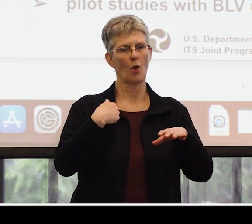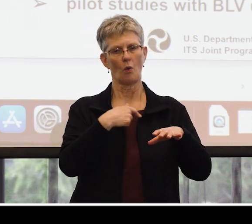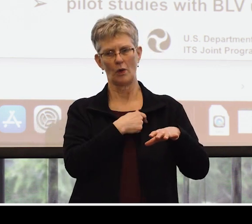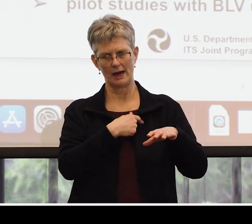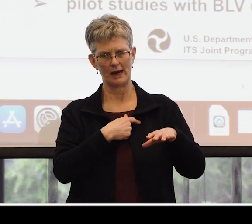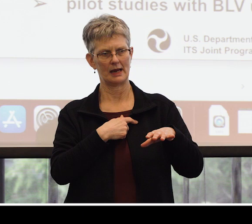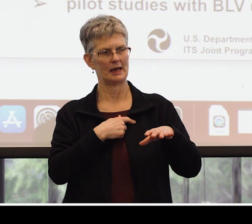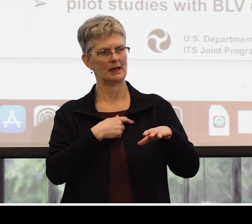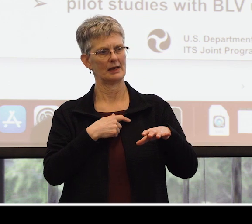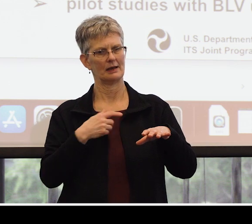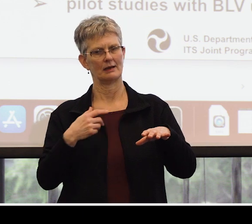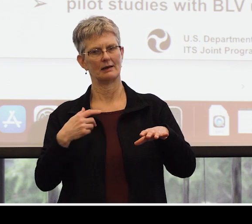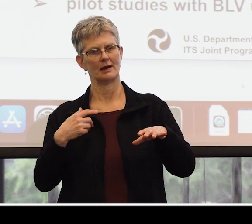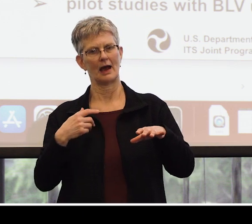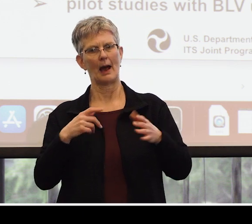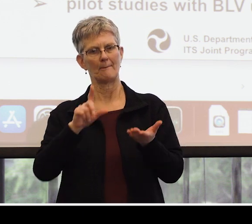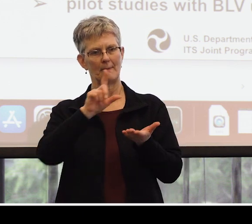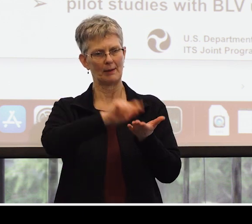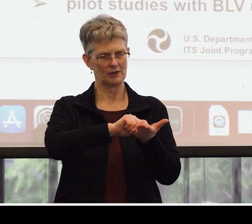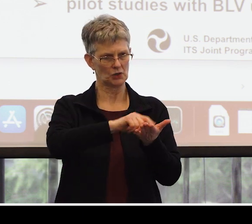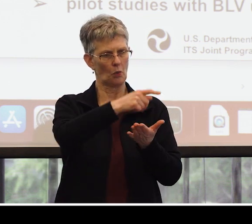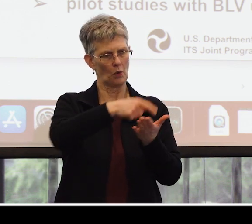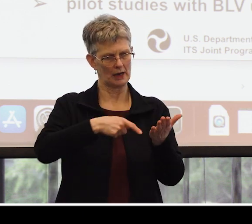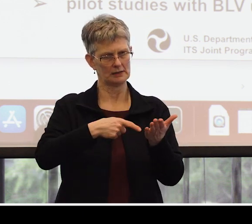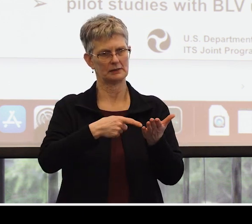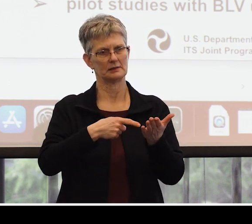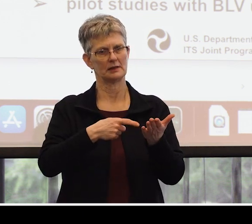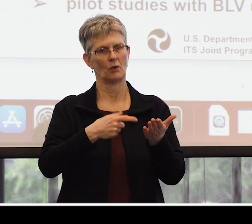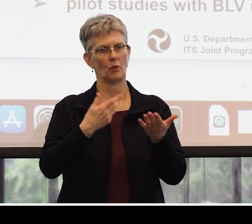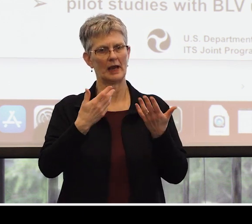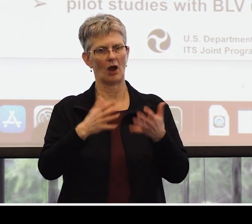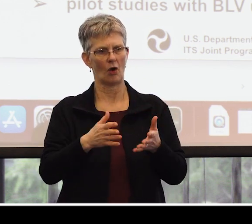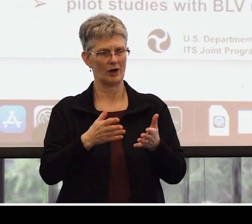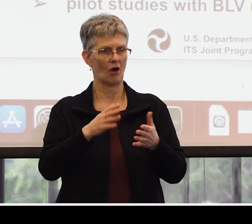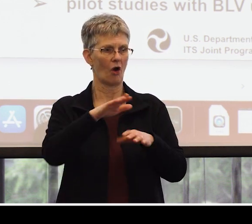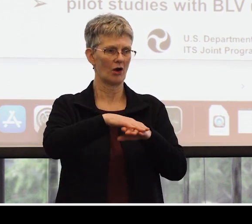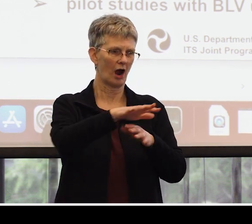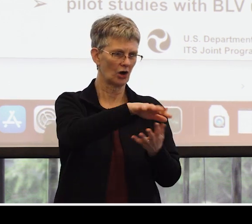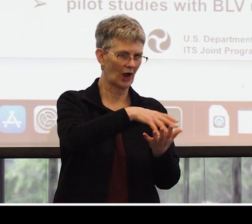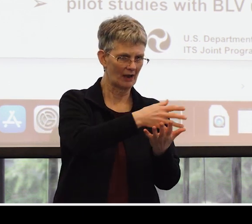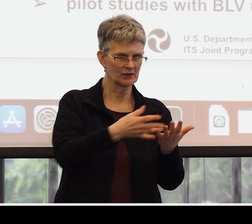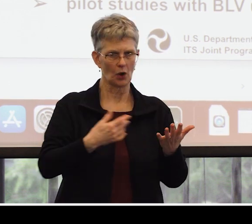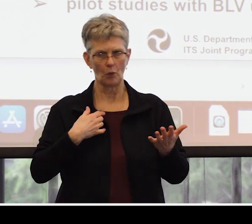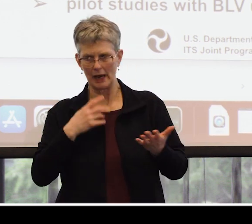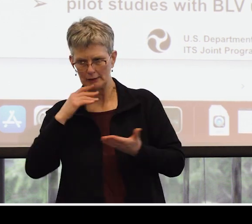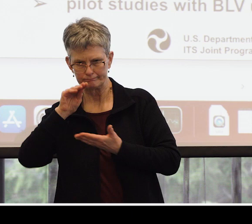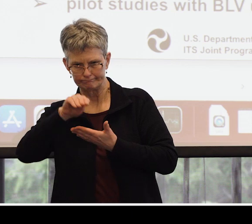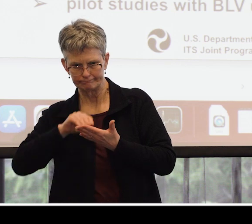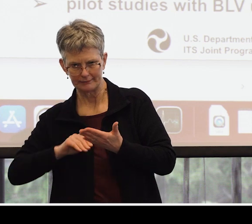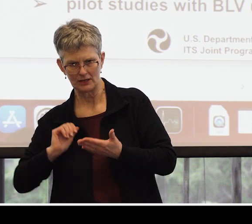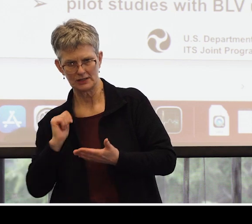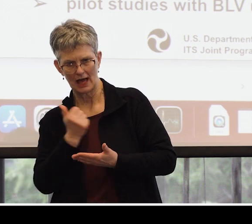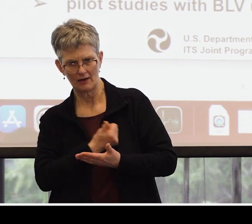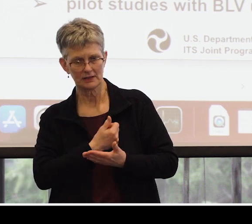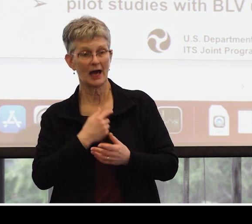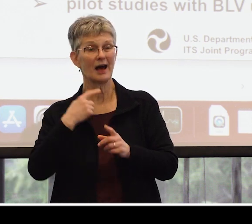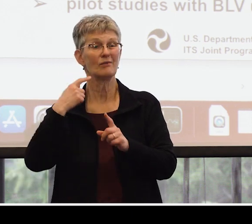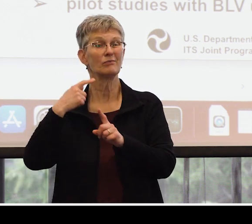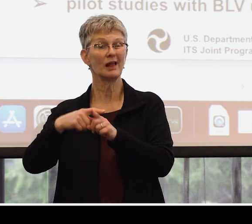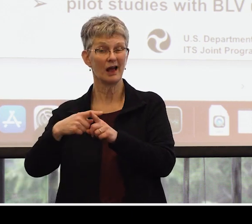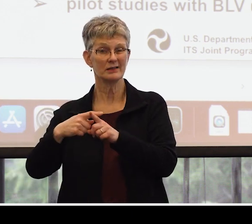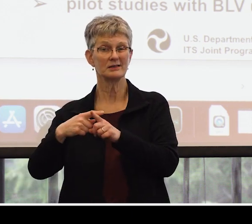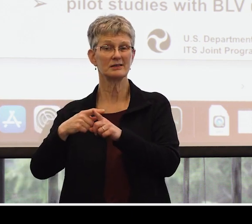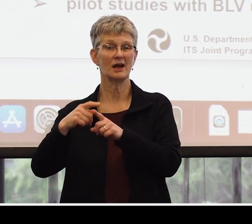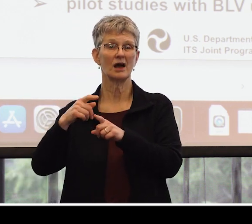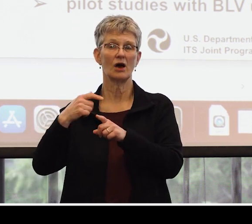a lot of information from OpenStreetMap. So people are out there, and there are some very avid